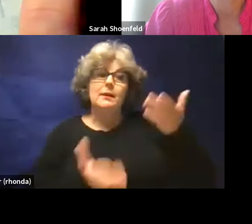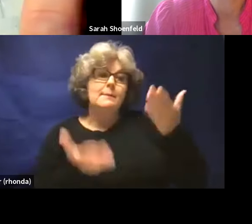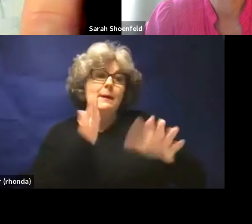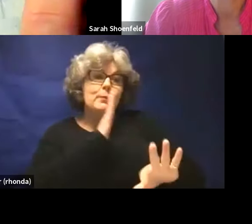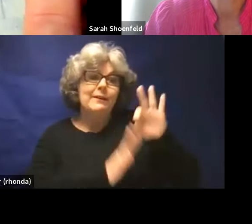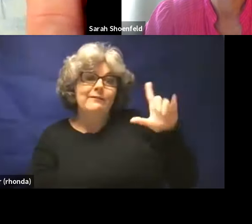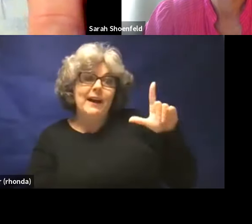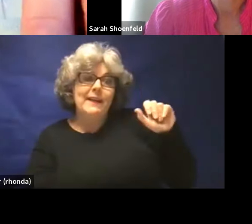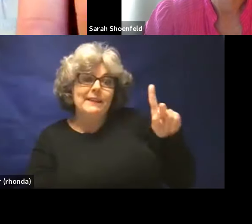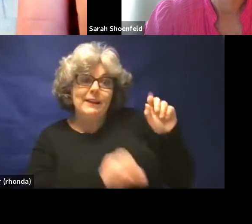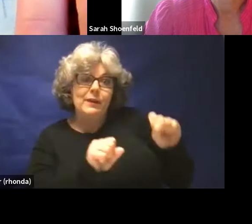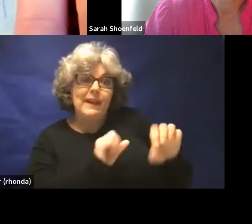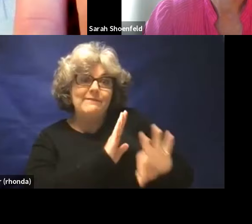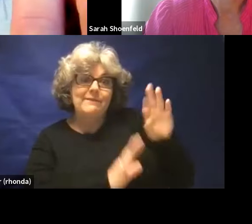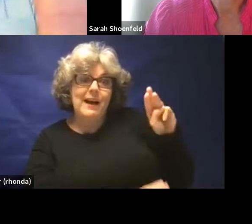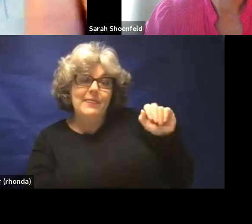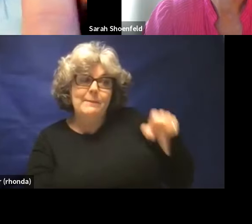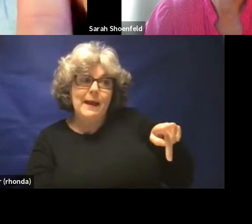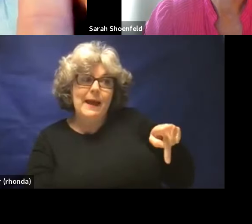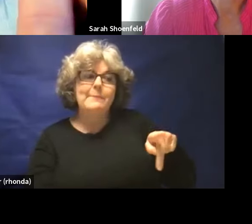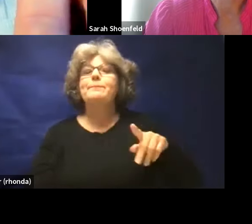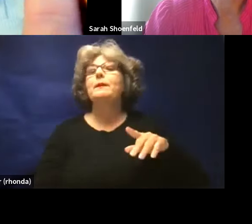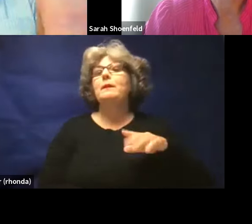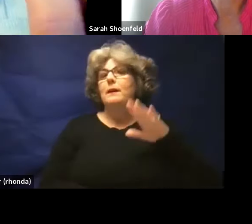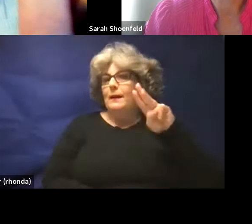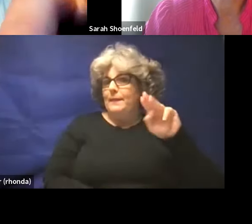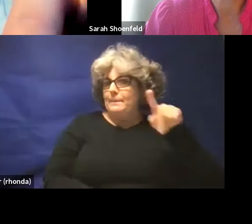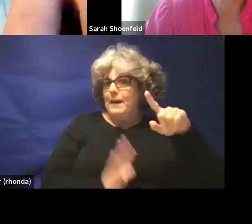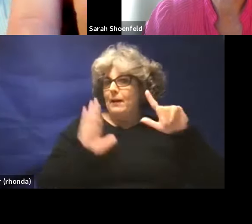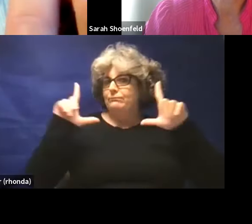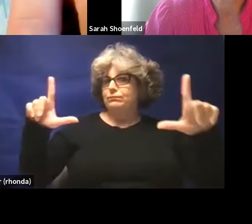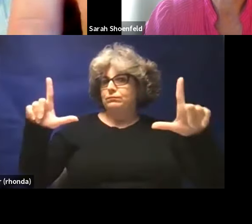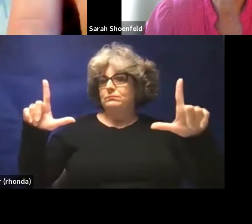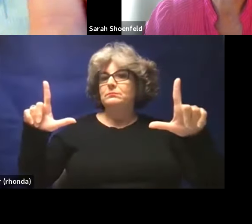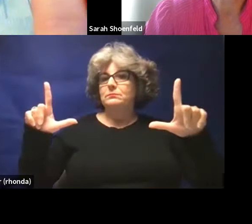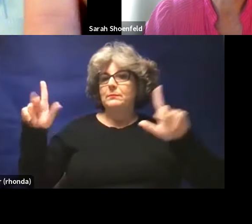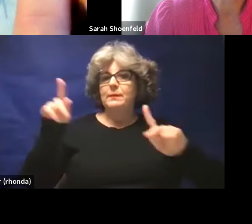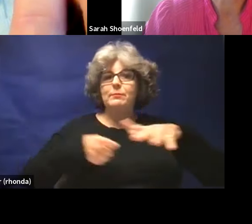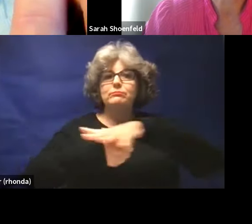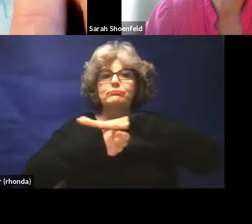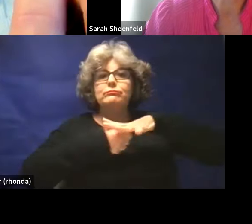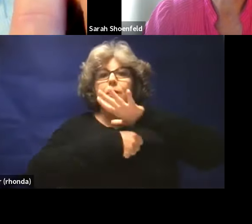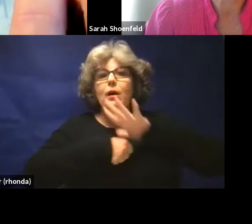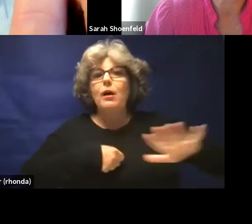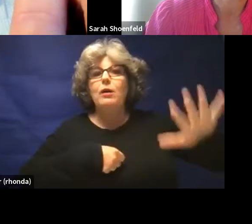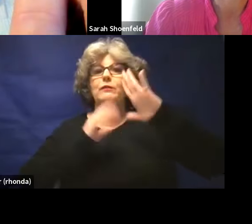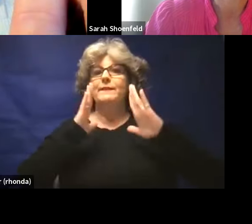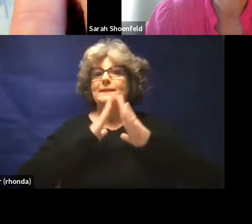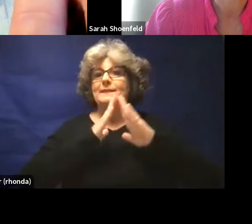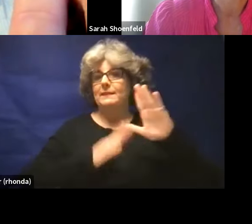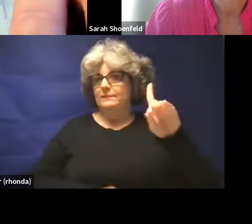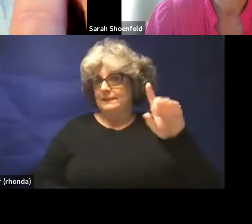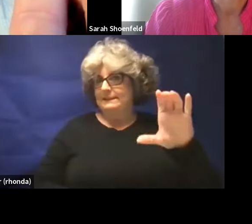find a link to it here, that identifies individuals and neighborhoods all over the city